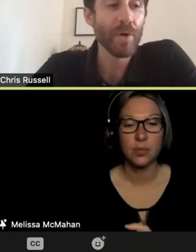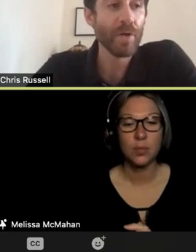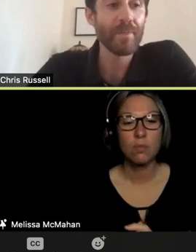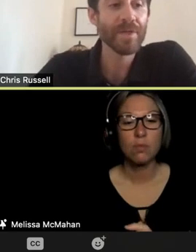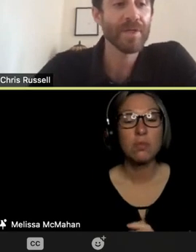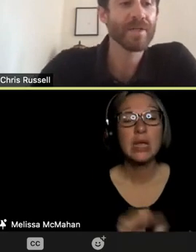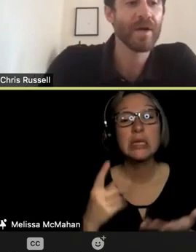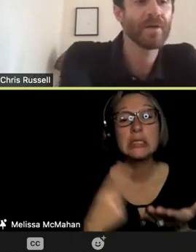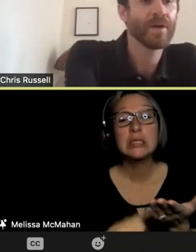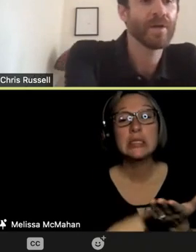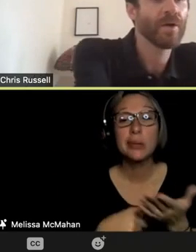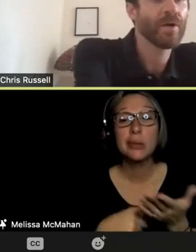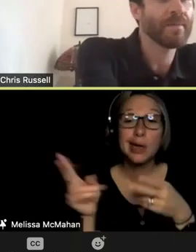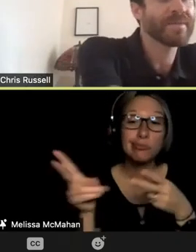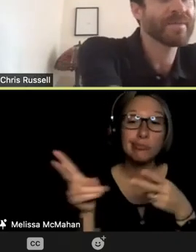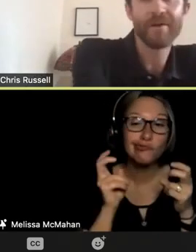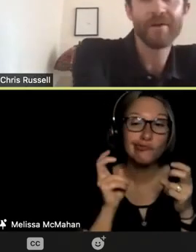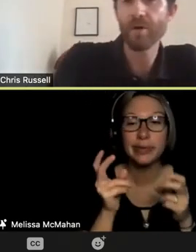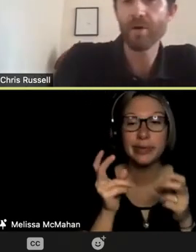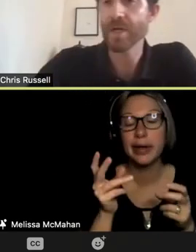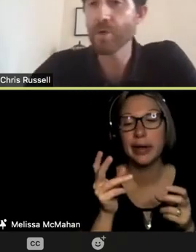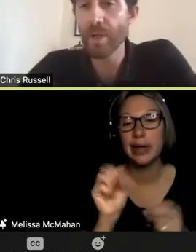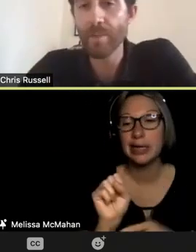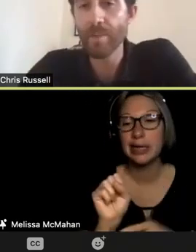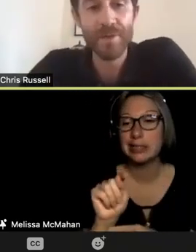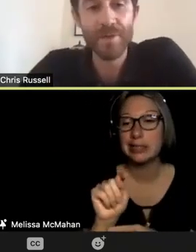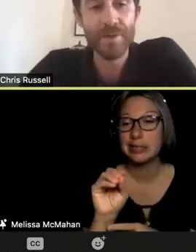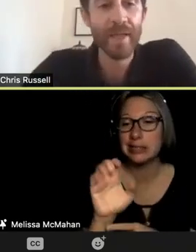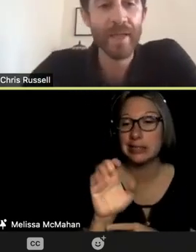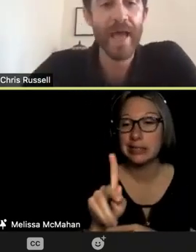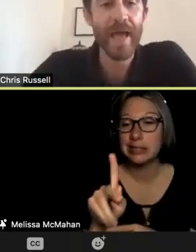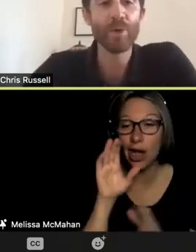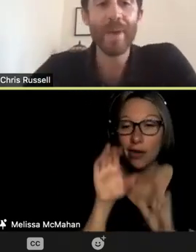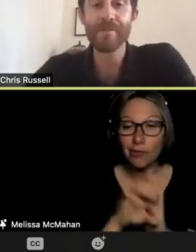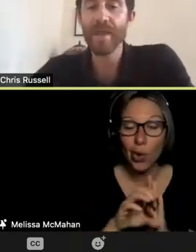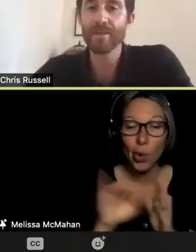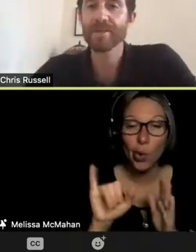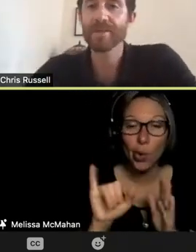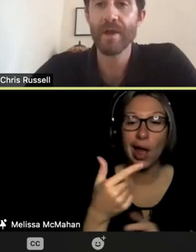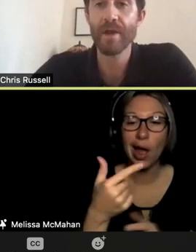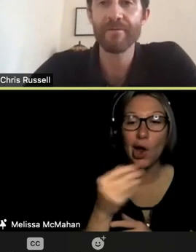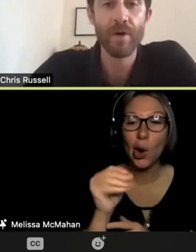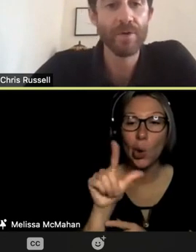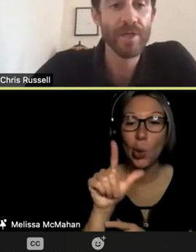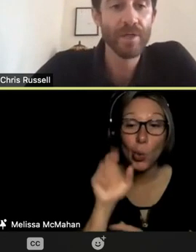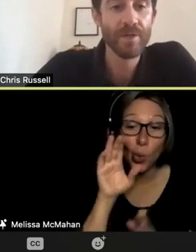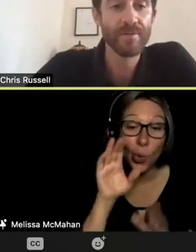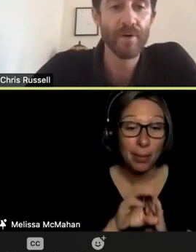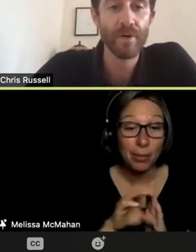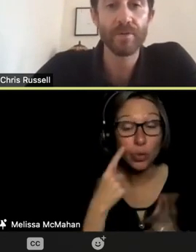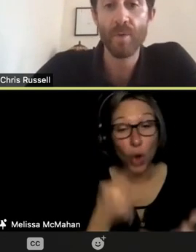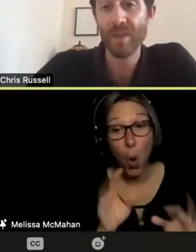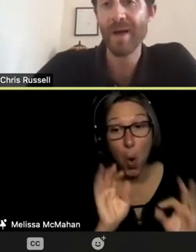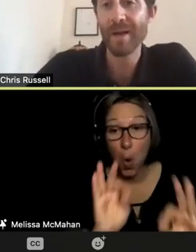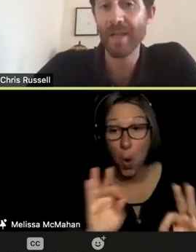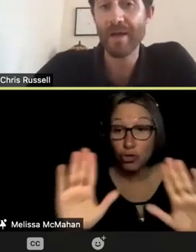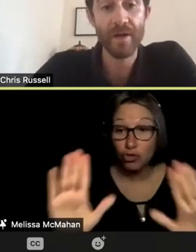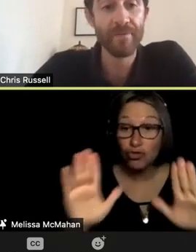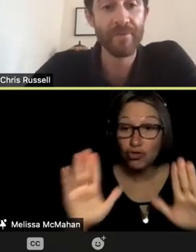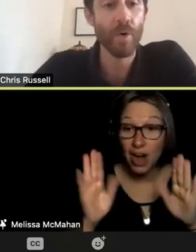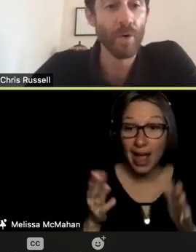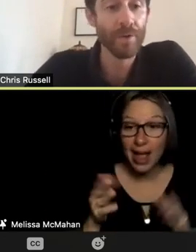Sometimes you pull images on, stock photos on Google Images or something like that, and you might think this is a great photo to use for the one